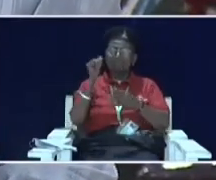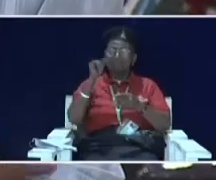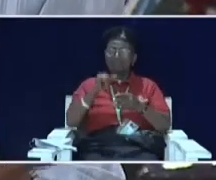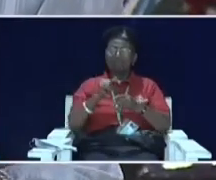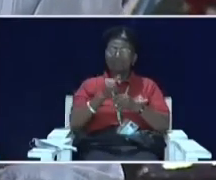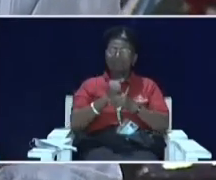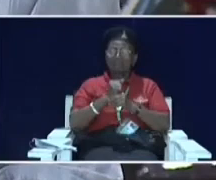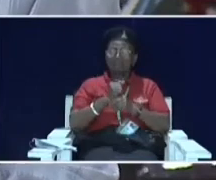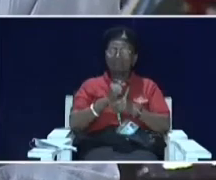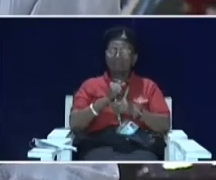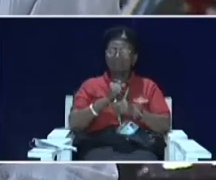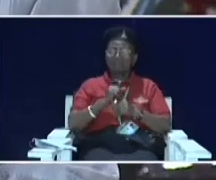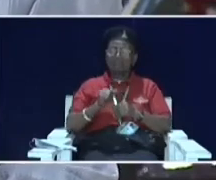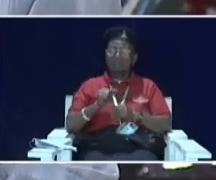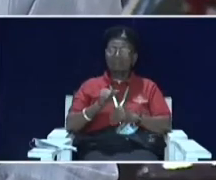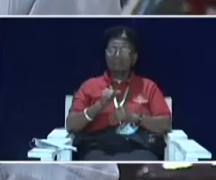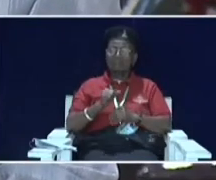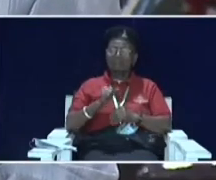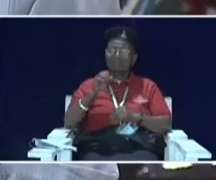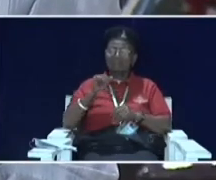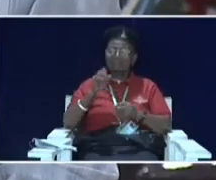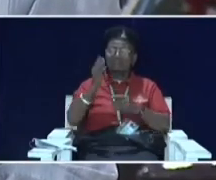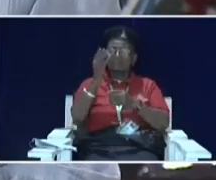She continued